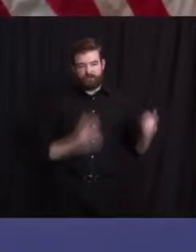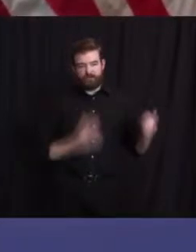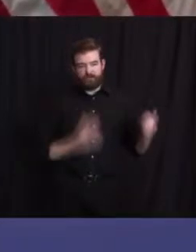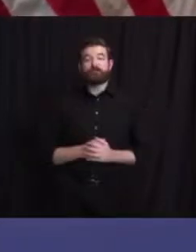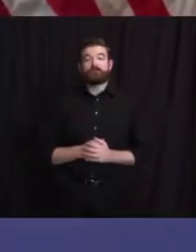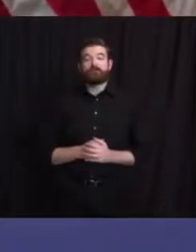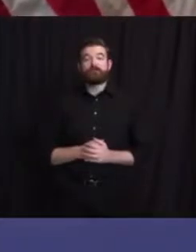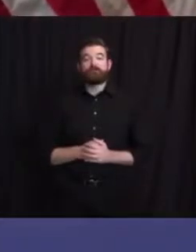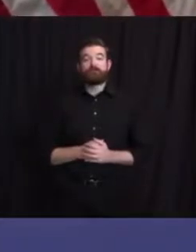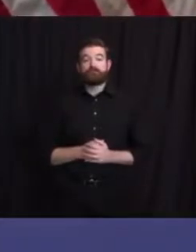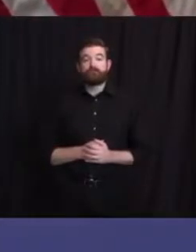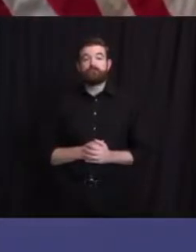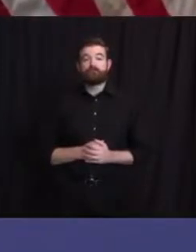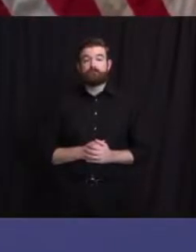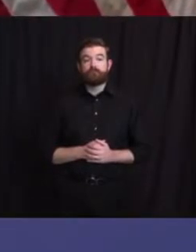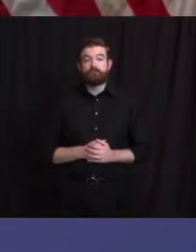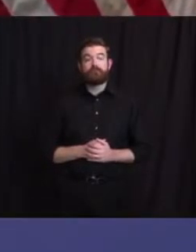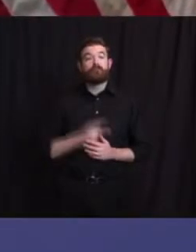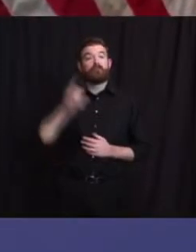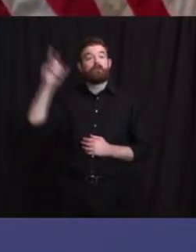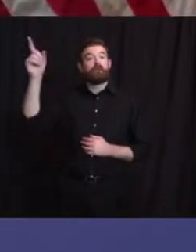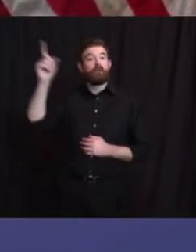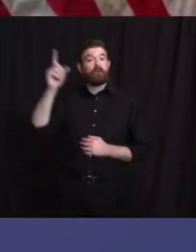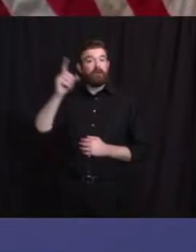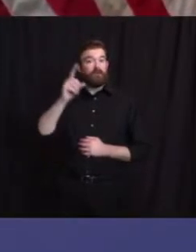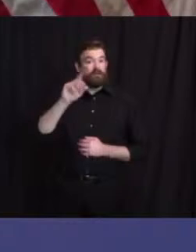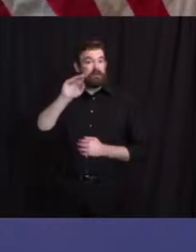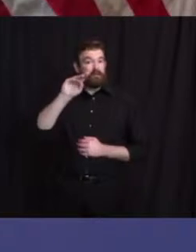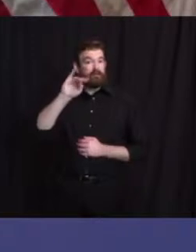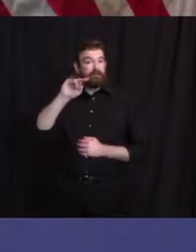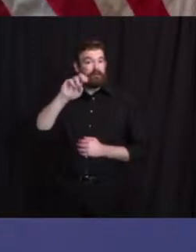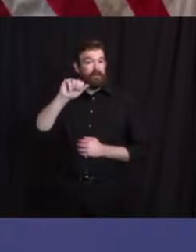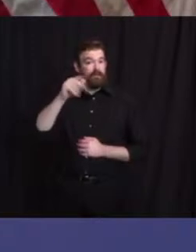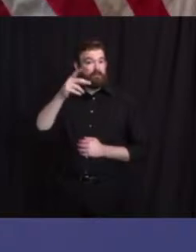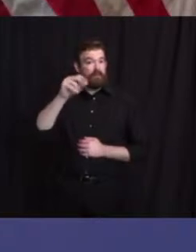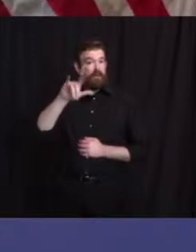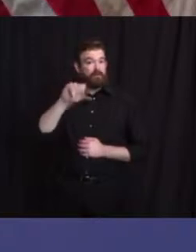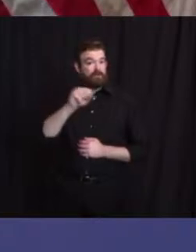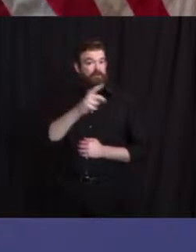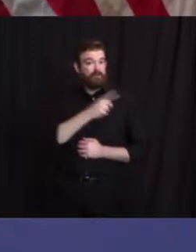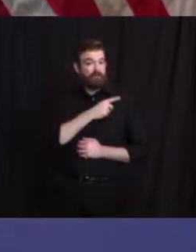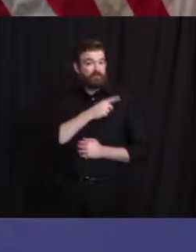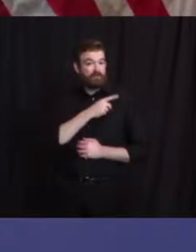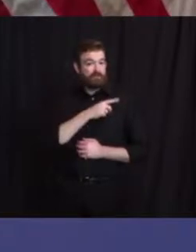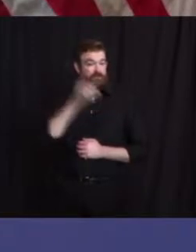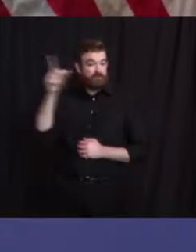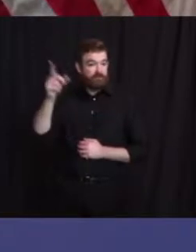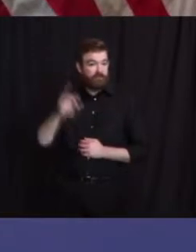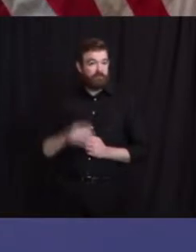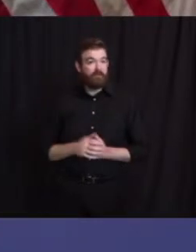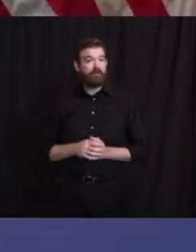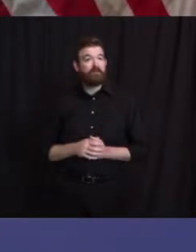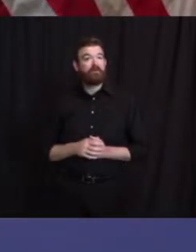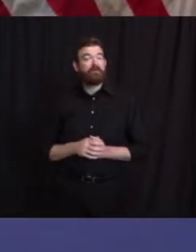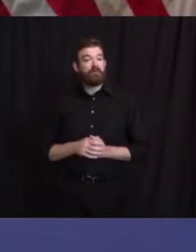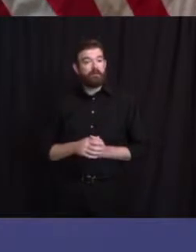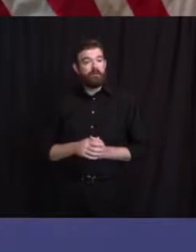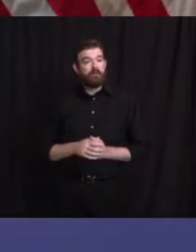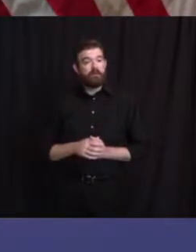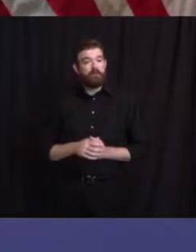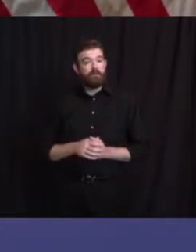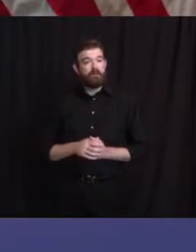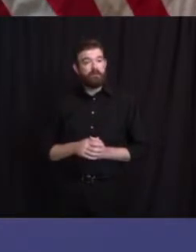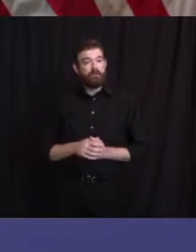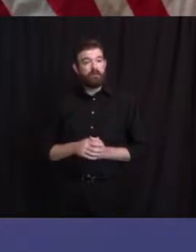Minneapolis, which is through a particular lens that Sheila alluded to and I spoke to, the race and ethnicity